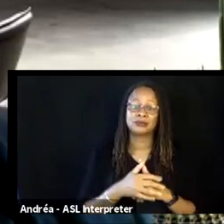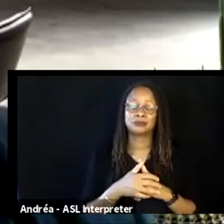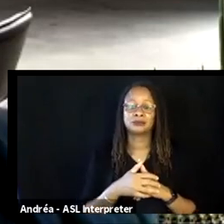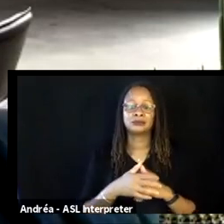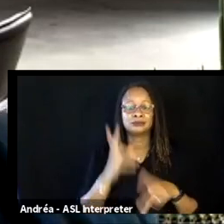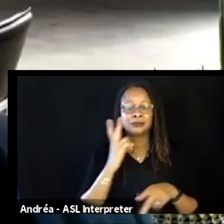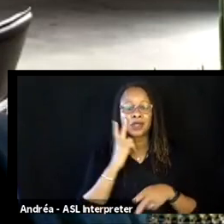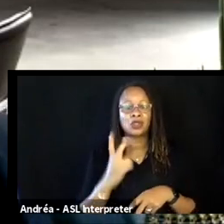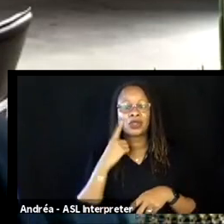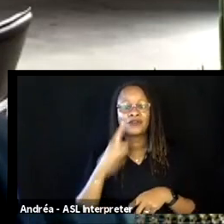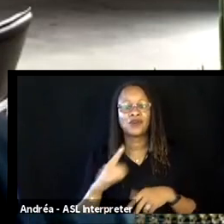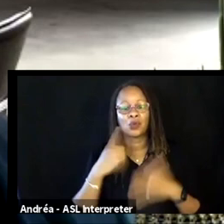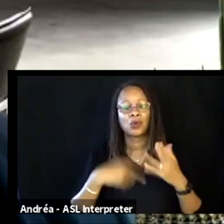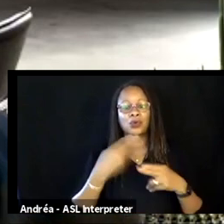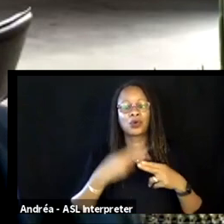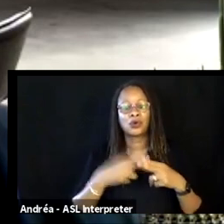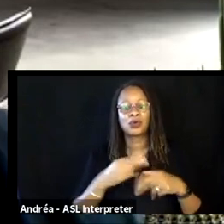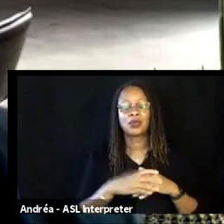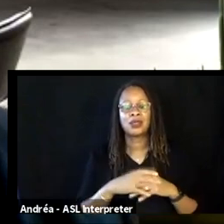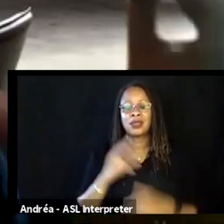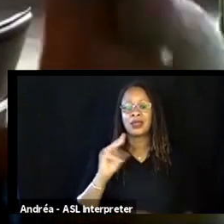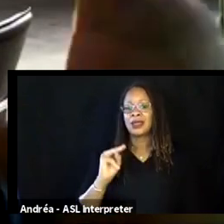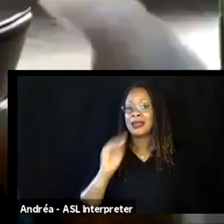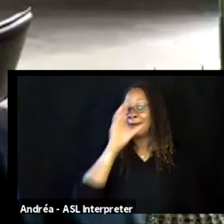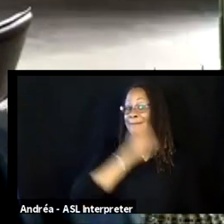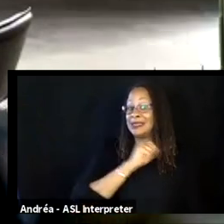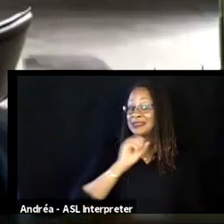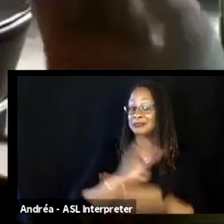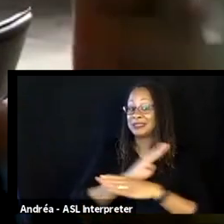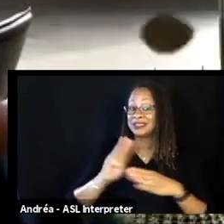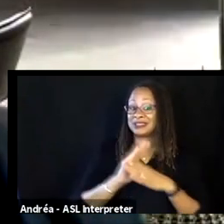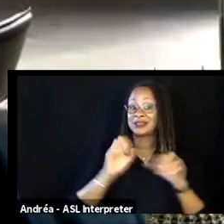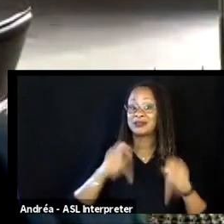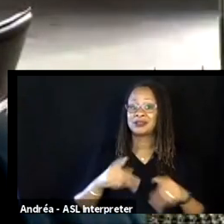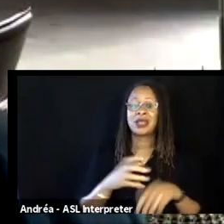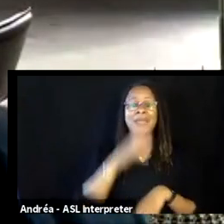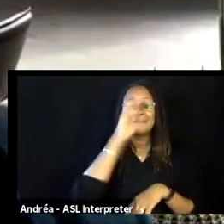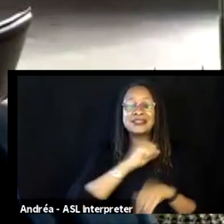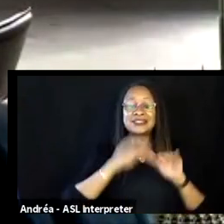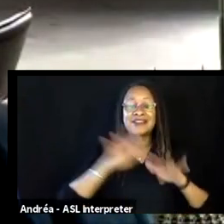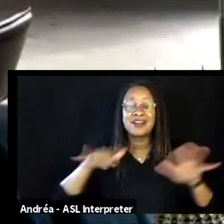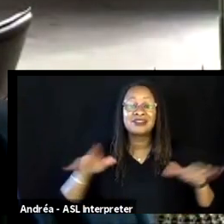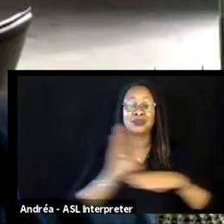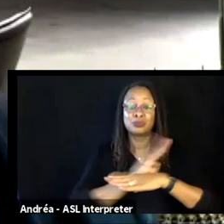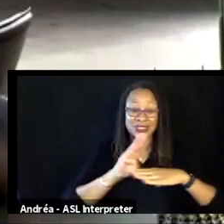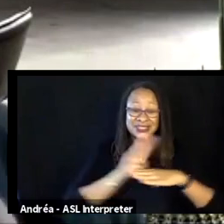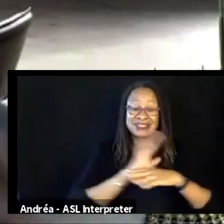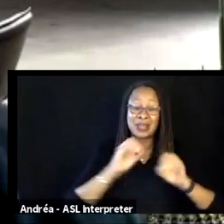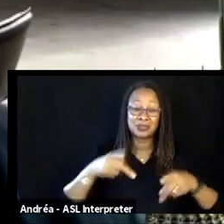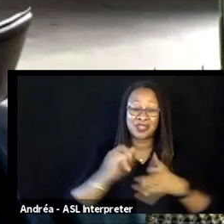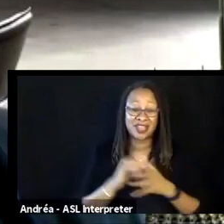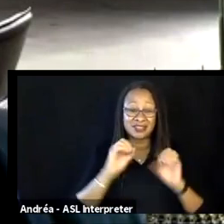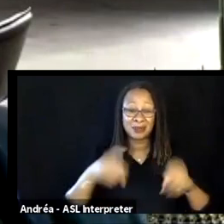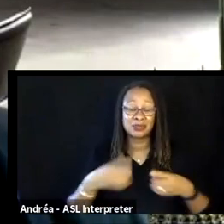looking for what we call missed business opportunities, but a specific type, missed diversity business opportunity. That's an exercise